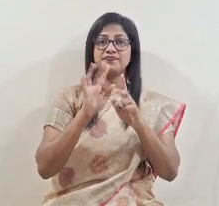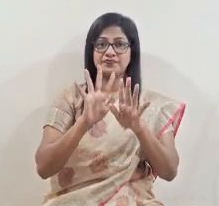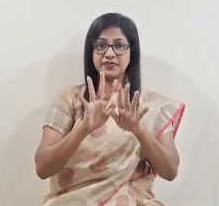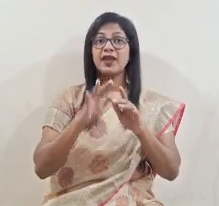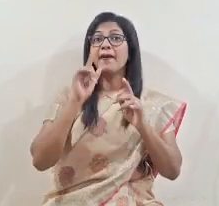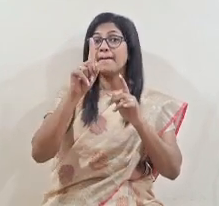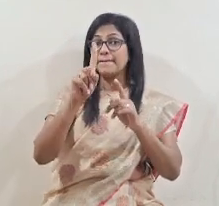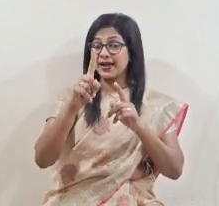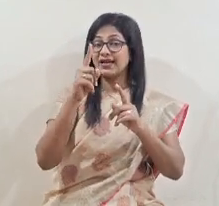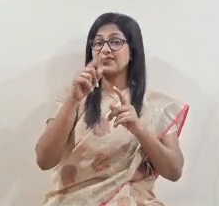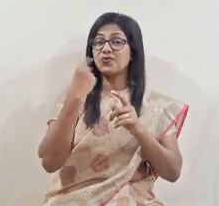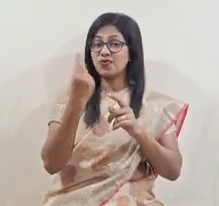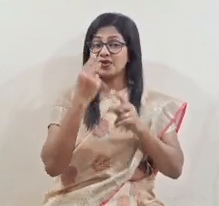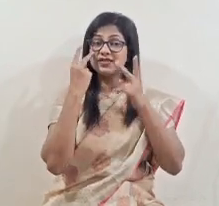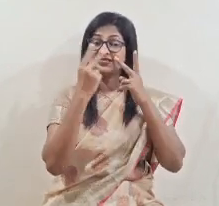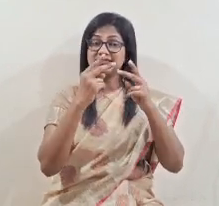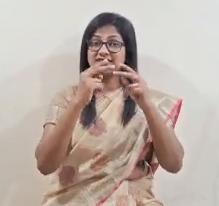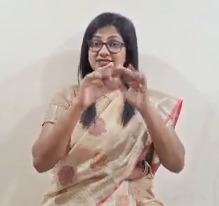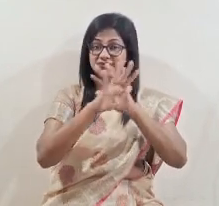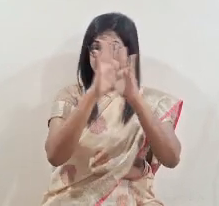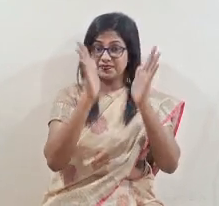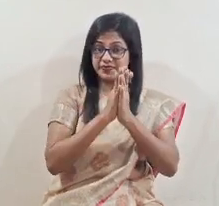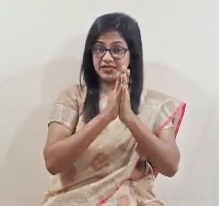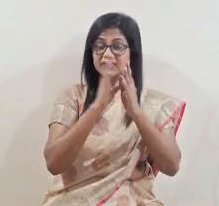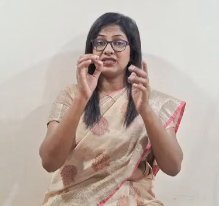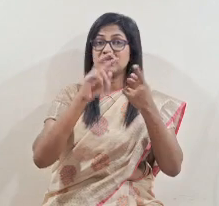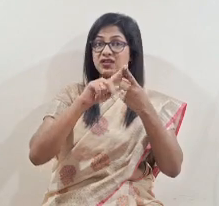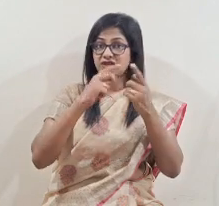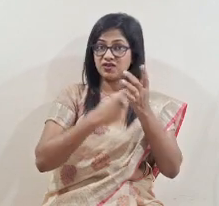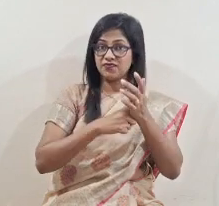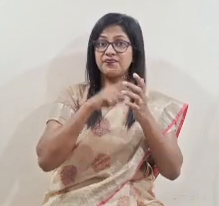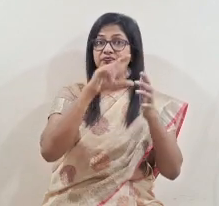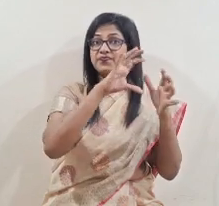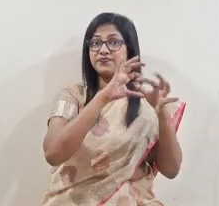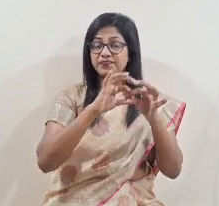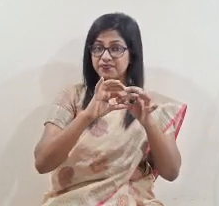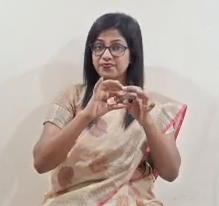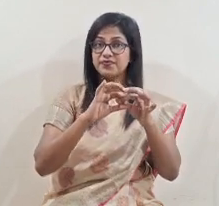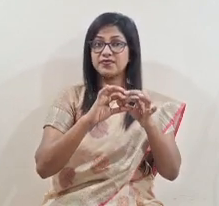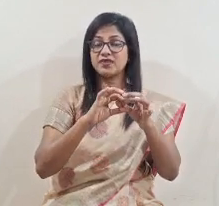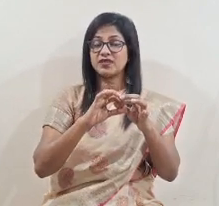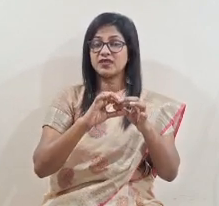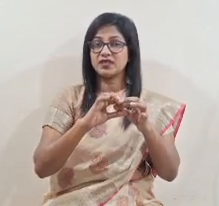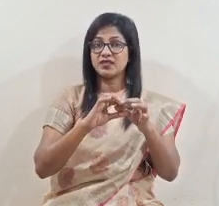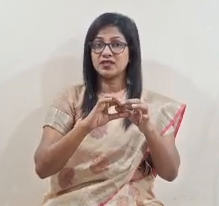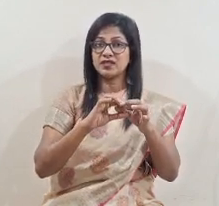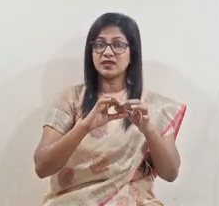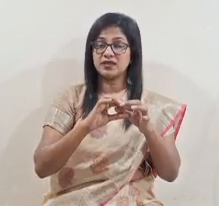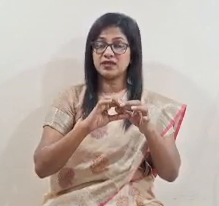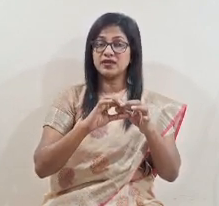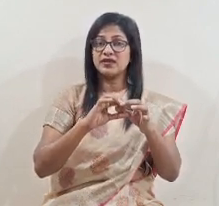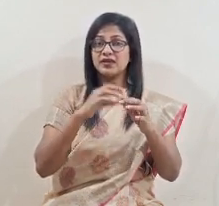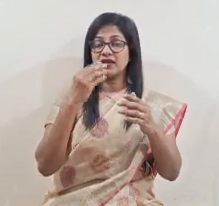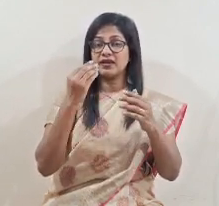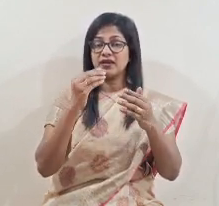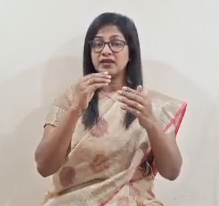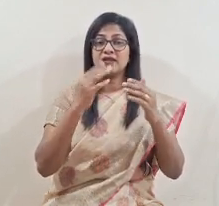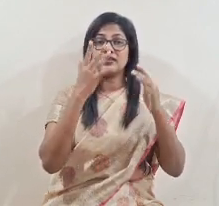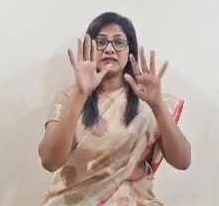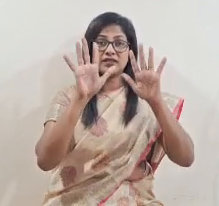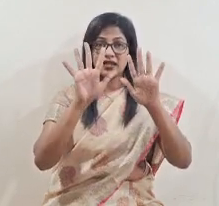But if we just consider the built cover, it is basically considering an hectare with